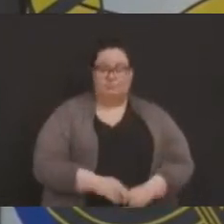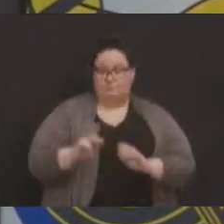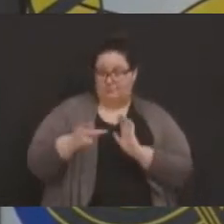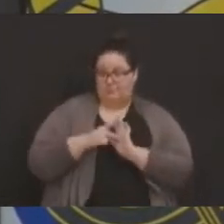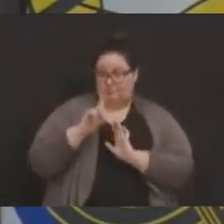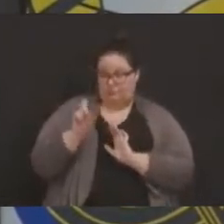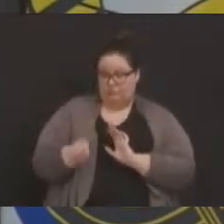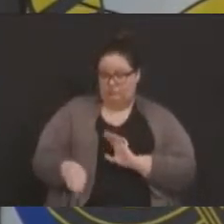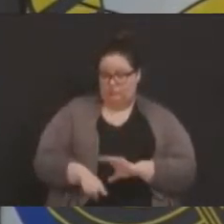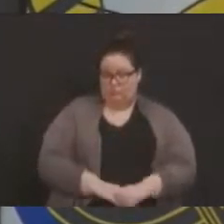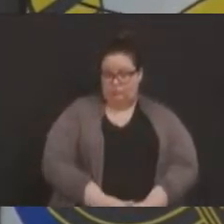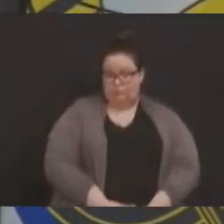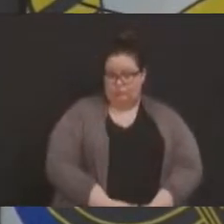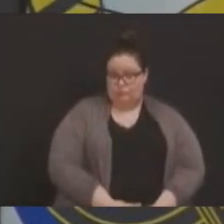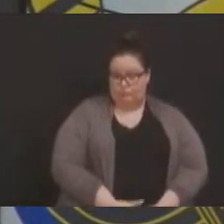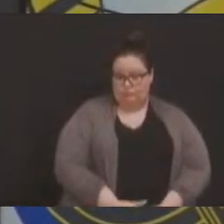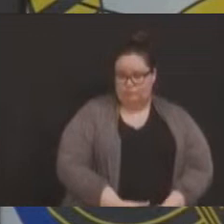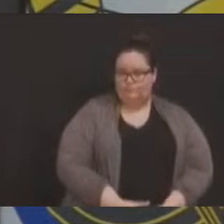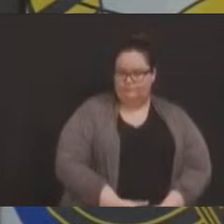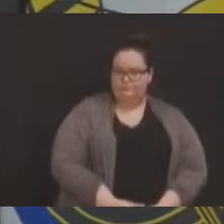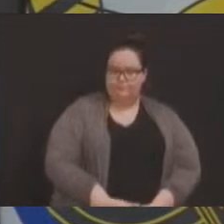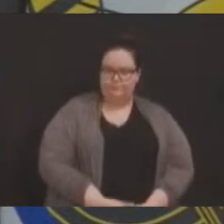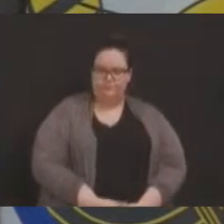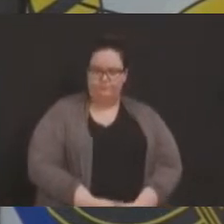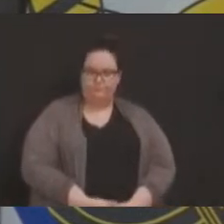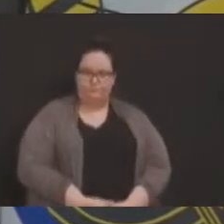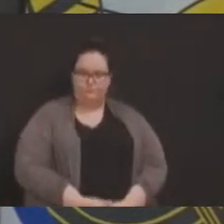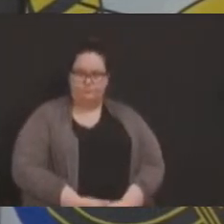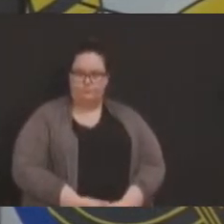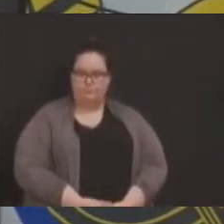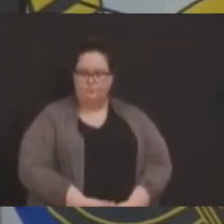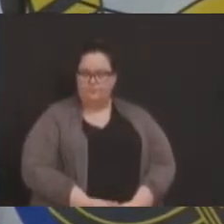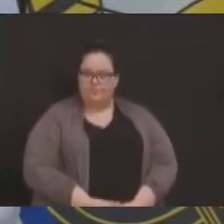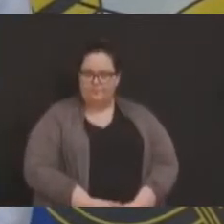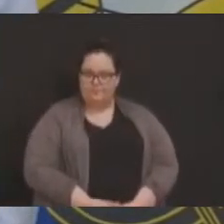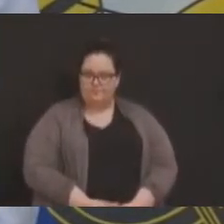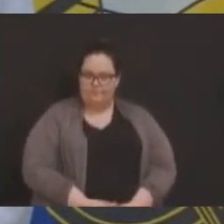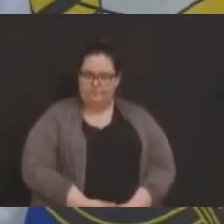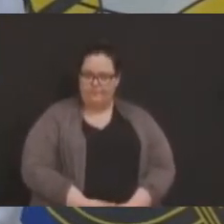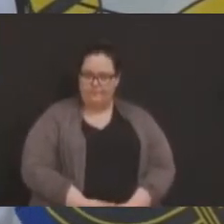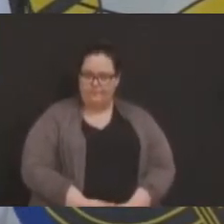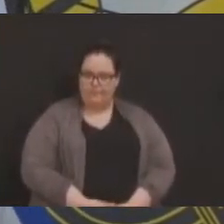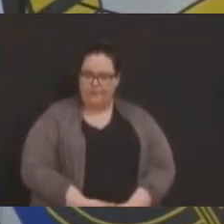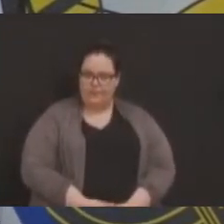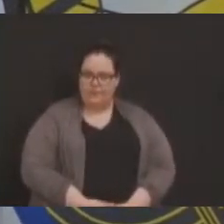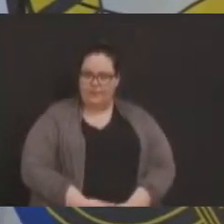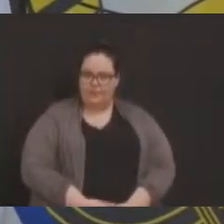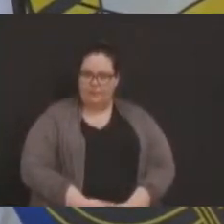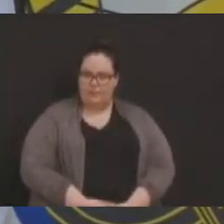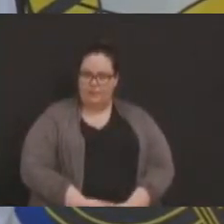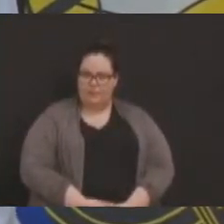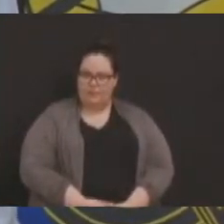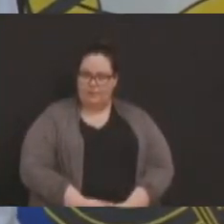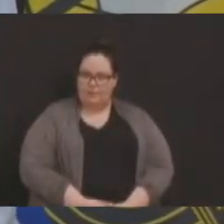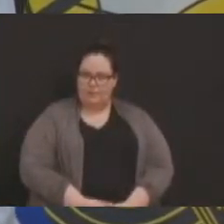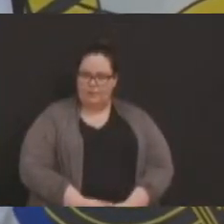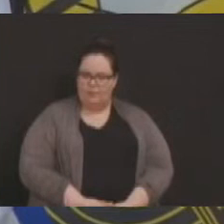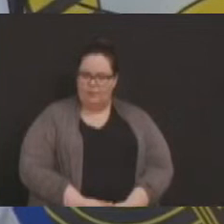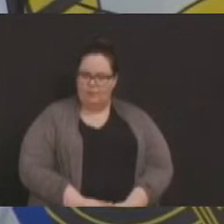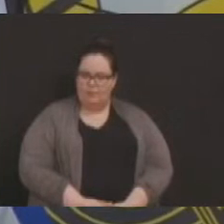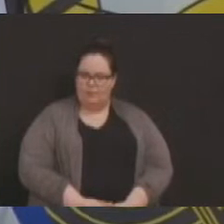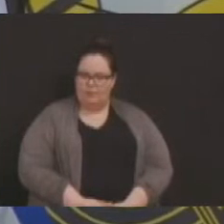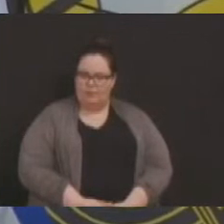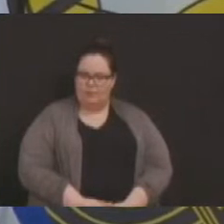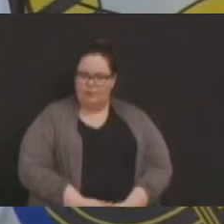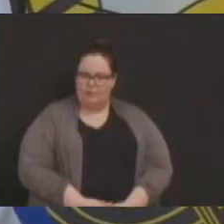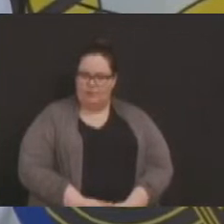that would point to a defining difference between a patient who has COVID-19 or is tested positive and then passes